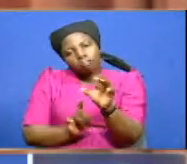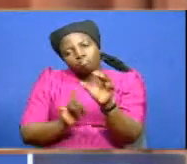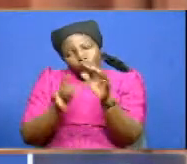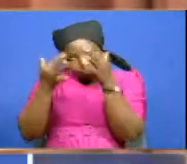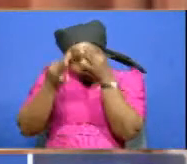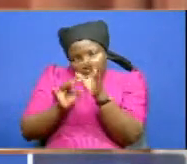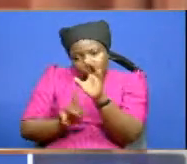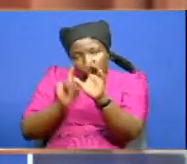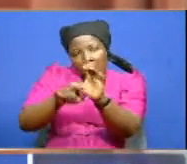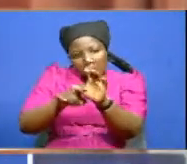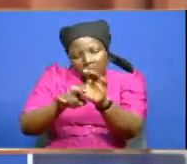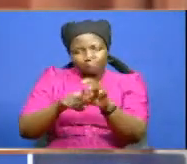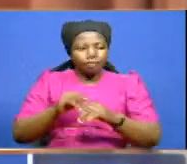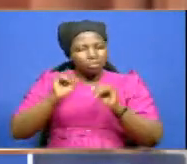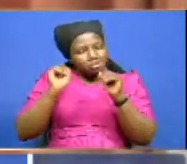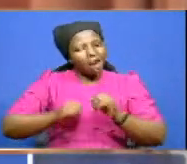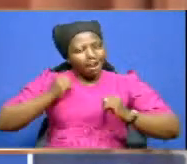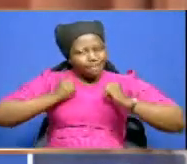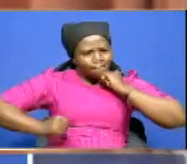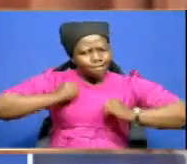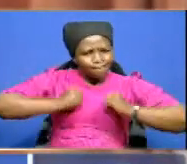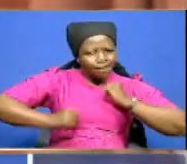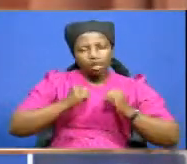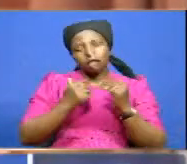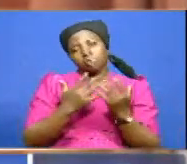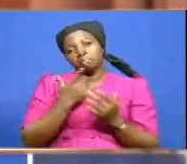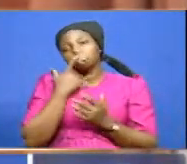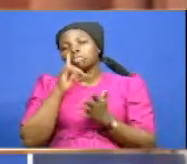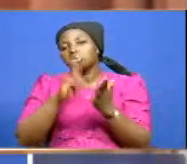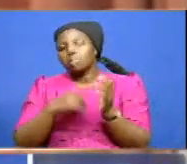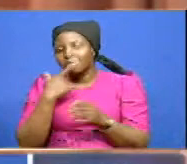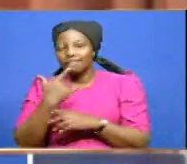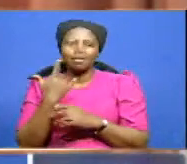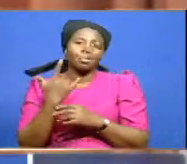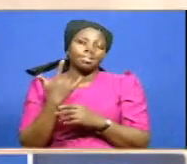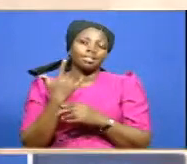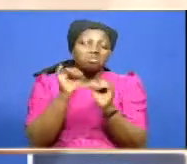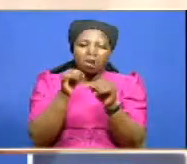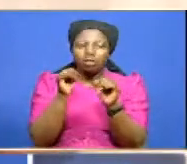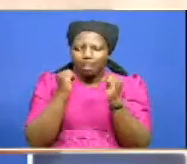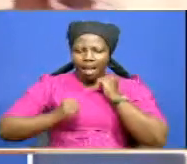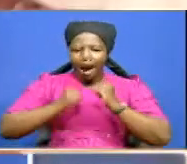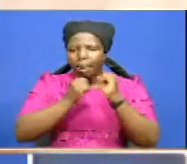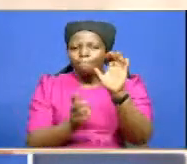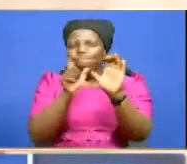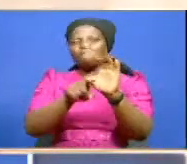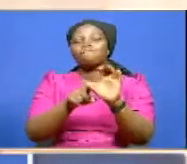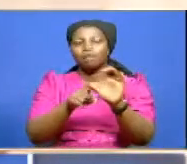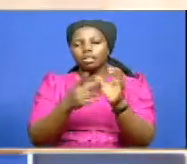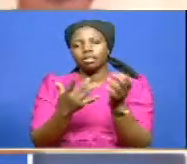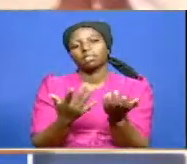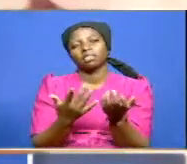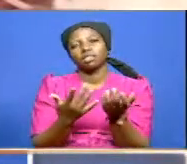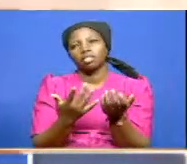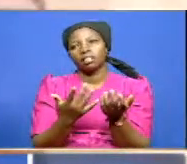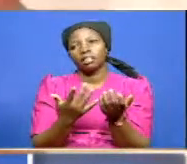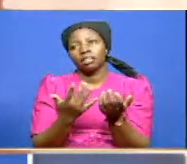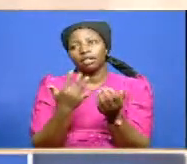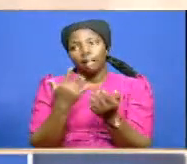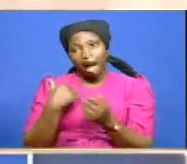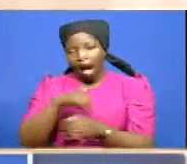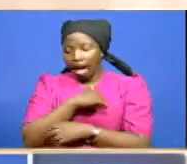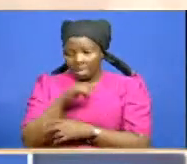you can run, na tuseme vile tunasemanga kwa Kiswahili udandie. Sasa wanatuambia the train has